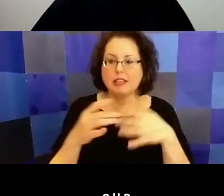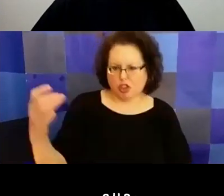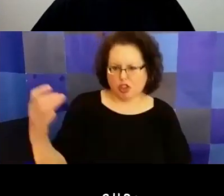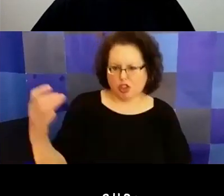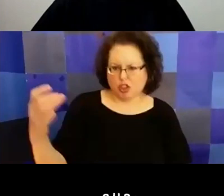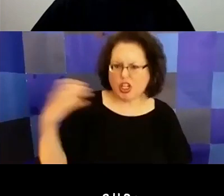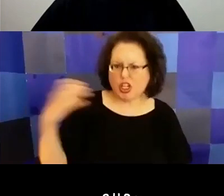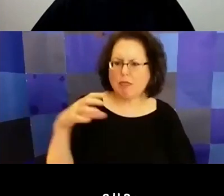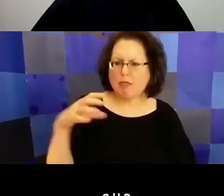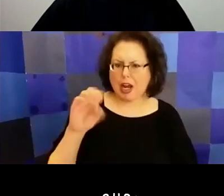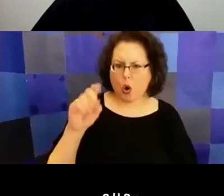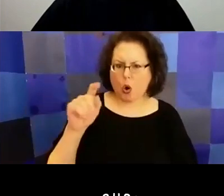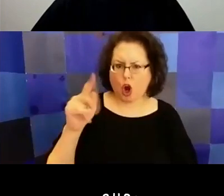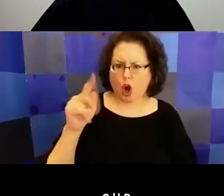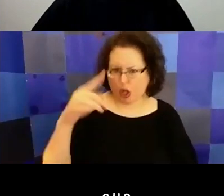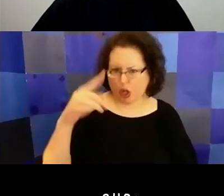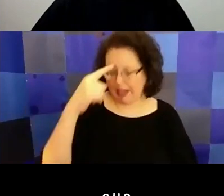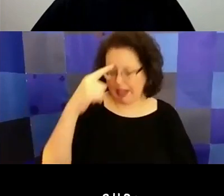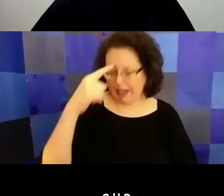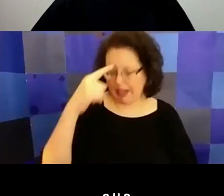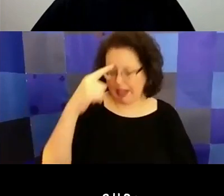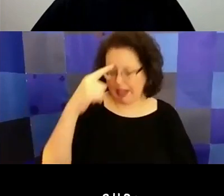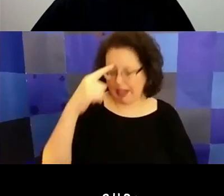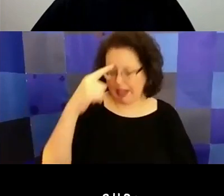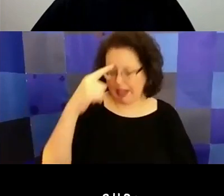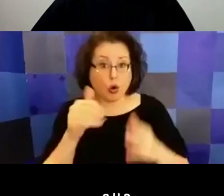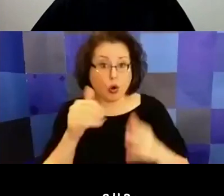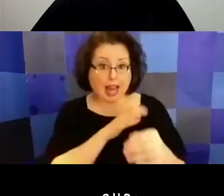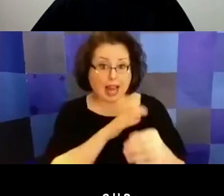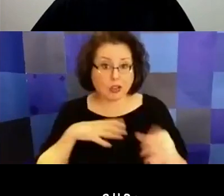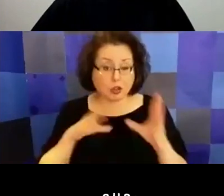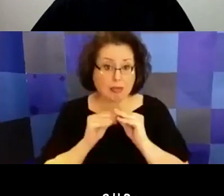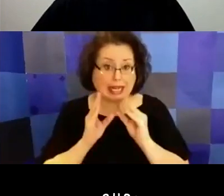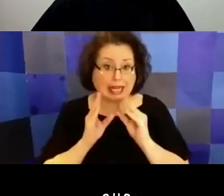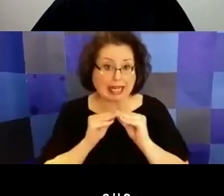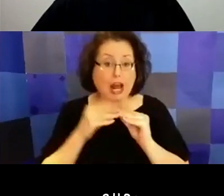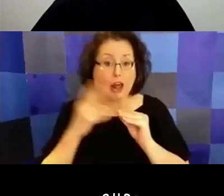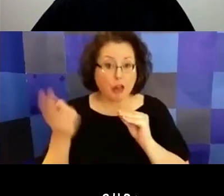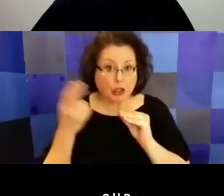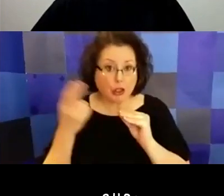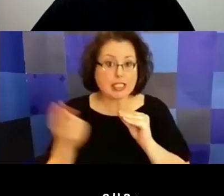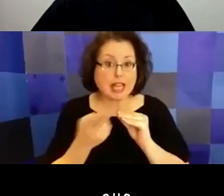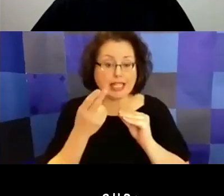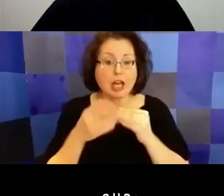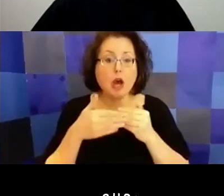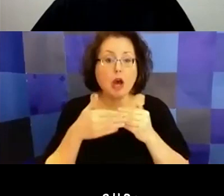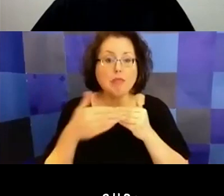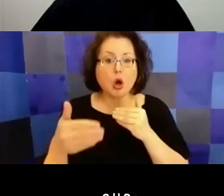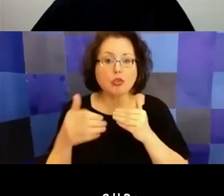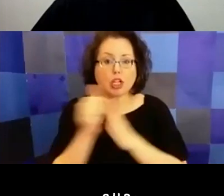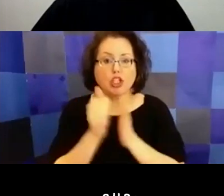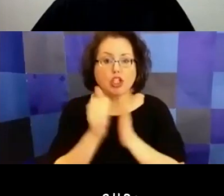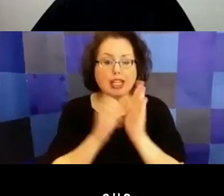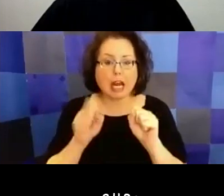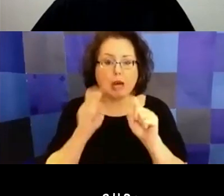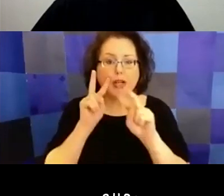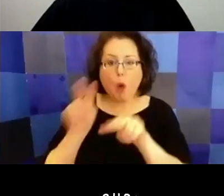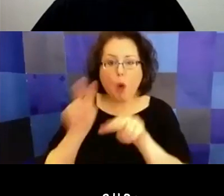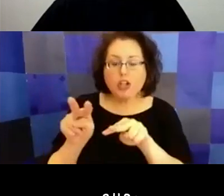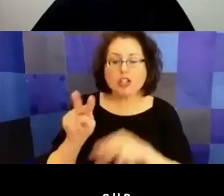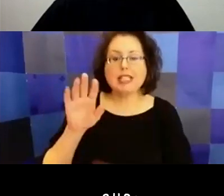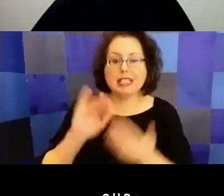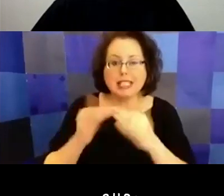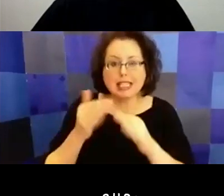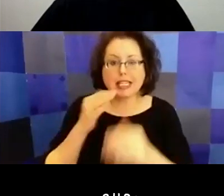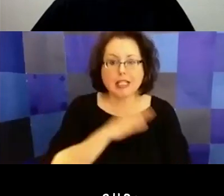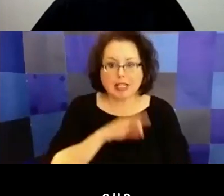And tomorrow's council meeting and Thursday's post-agenda can be viewed via the City Channel Pittsburgh's YouTube channel and